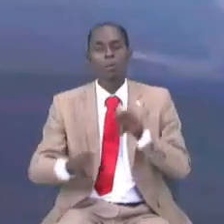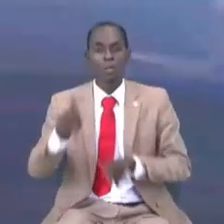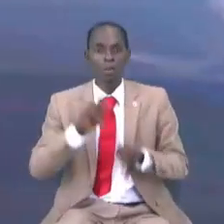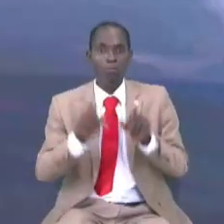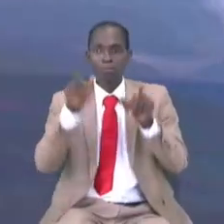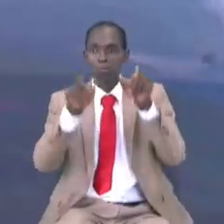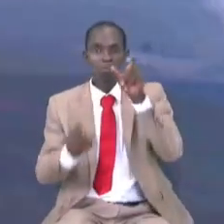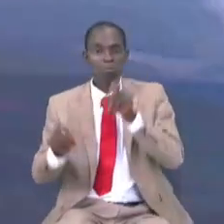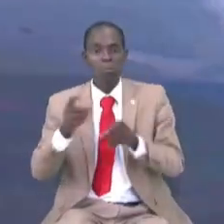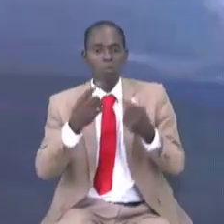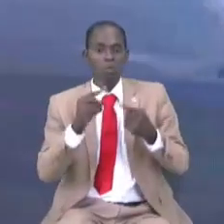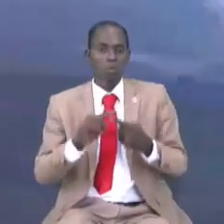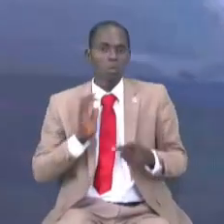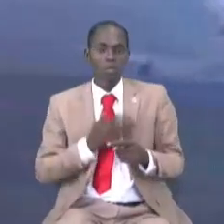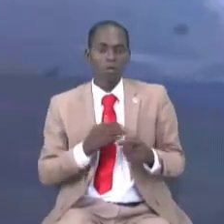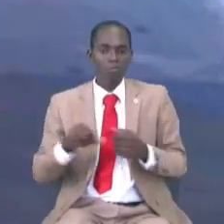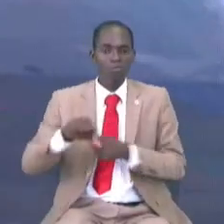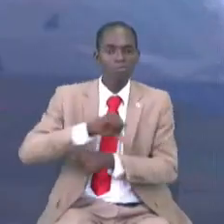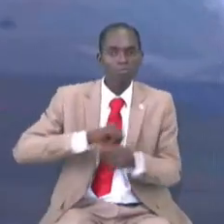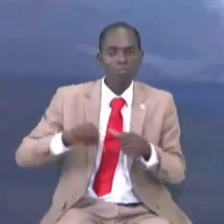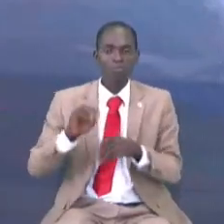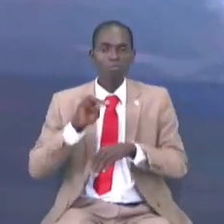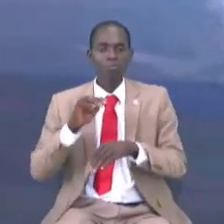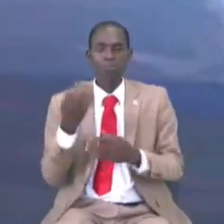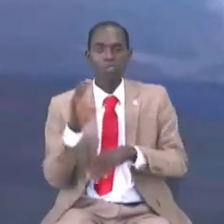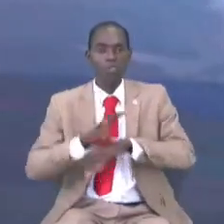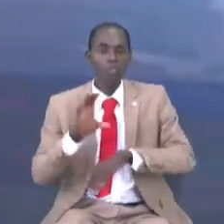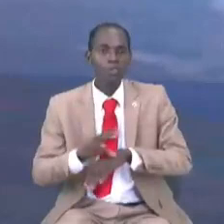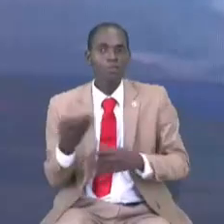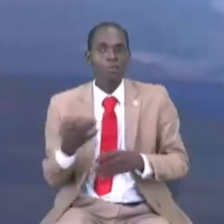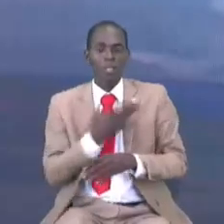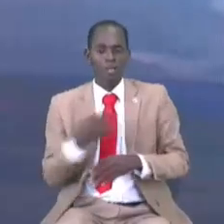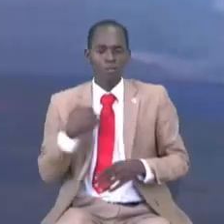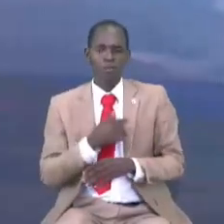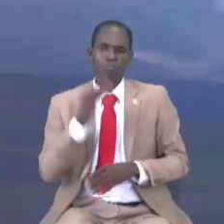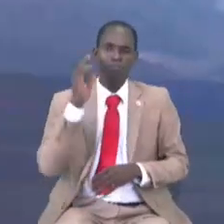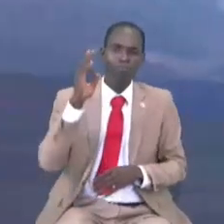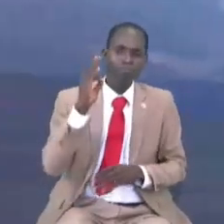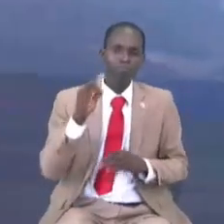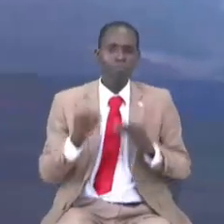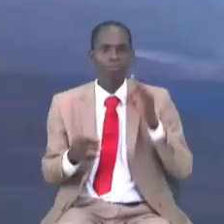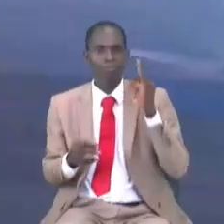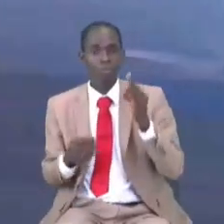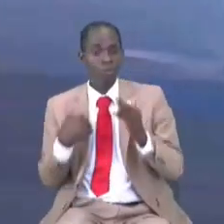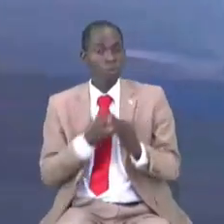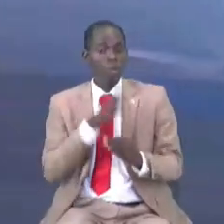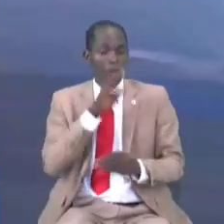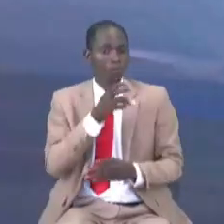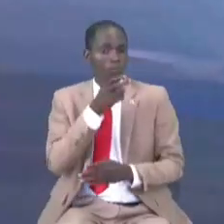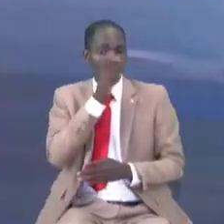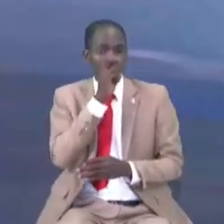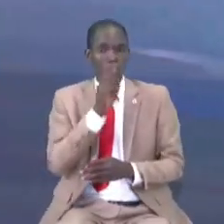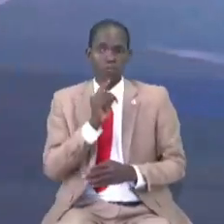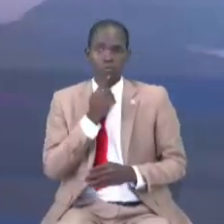we preach and preach? We're serious about the preaching. We're passionate about the preaching. We're fiery about